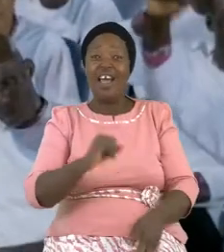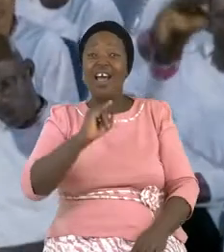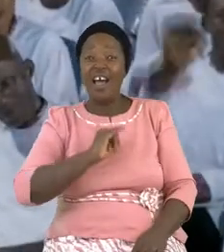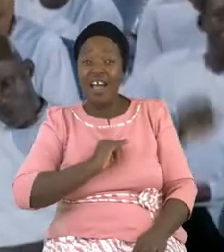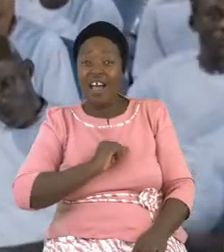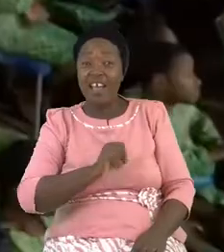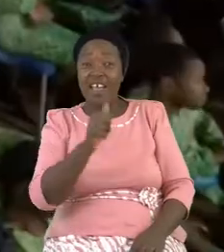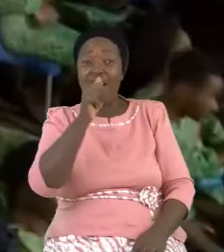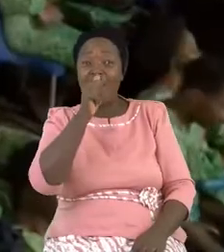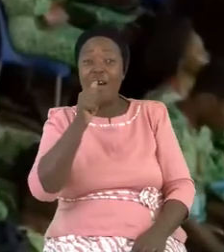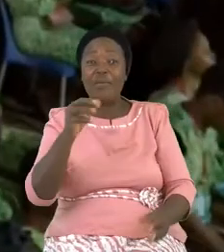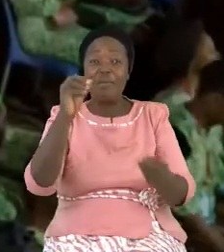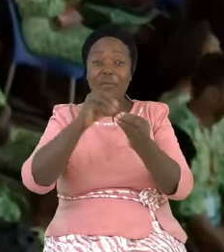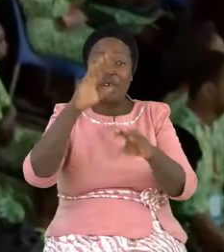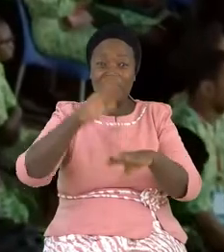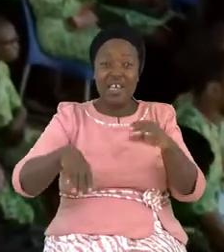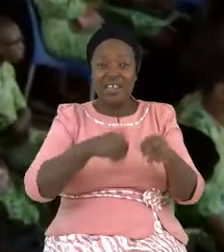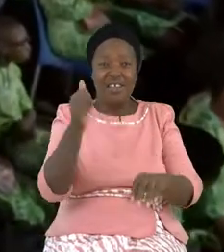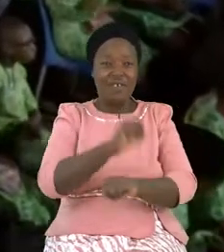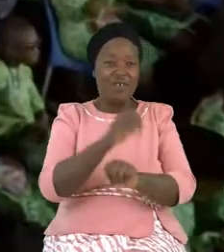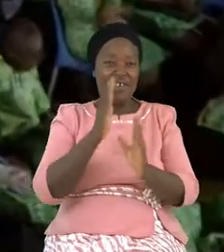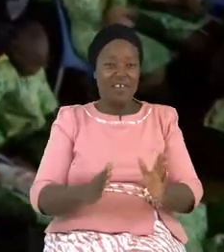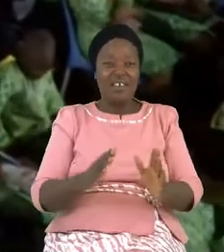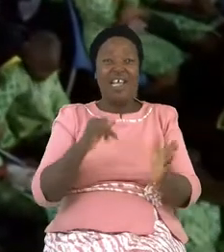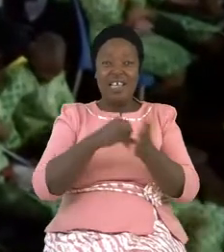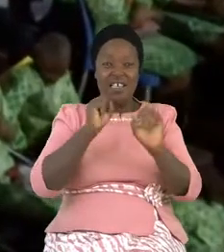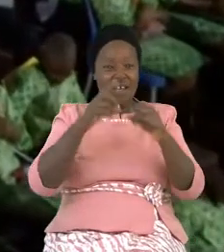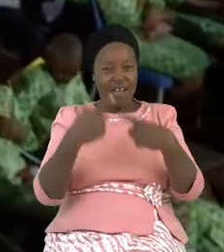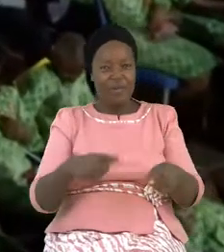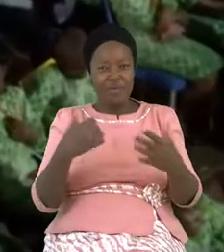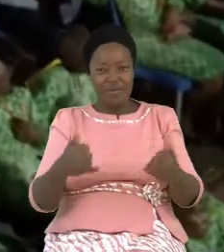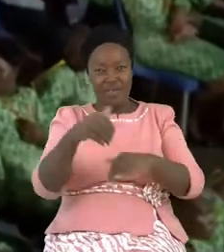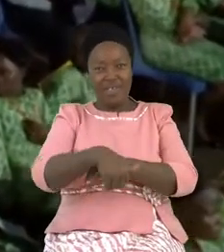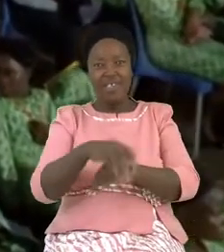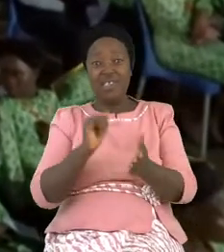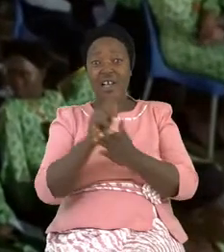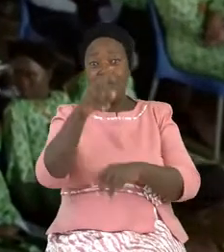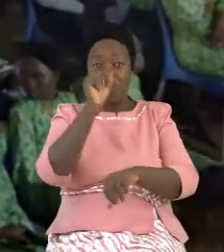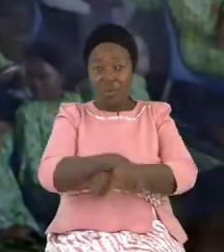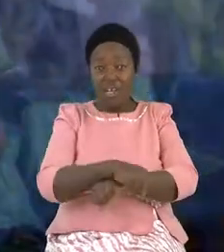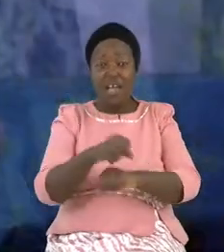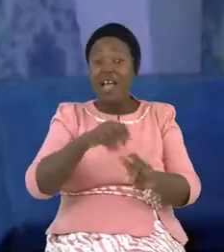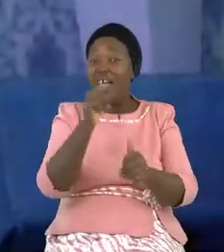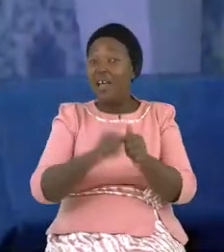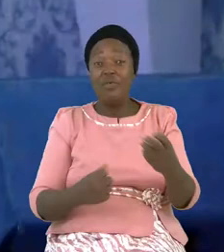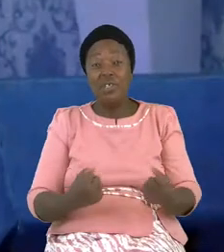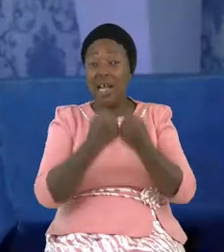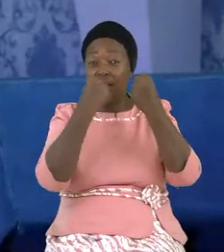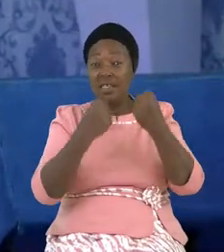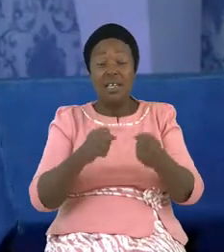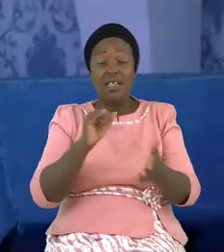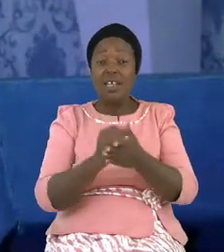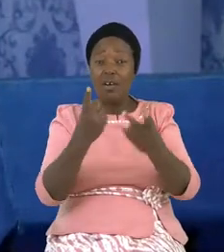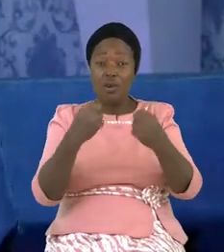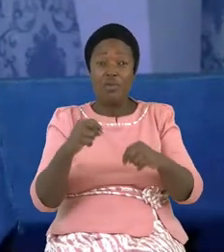conqueror. It can happen tonight that you conquer every challenge that comes